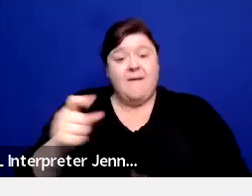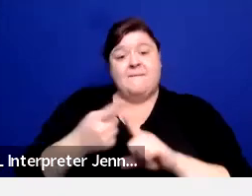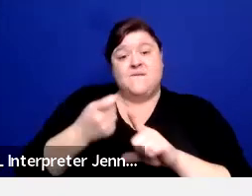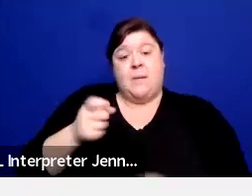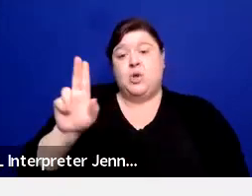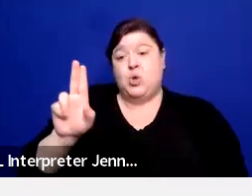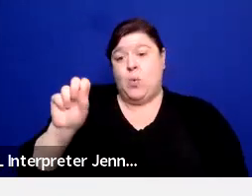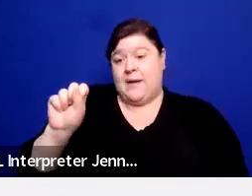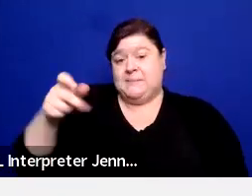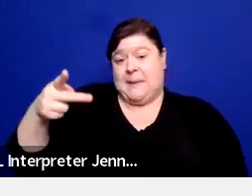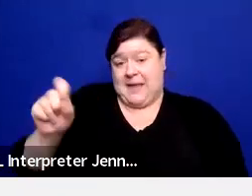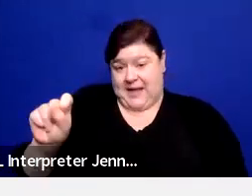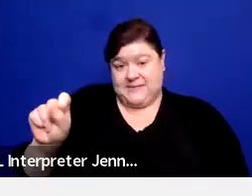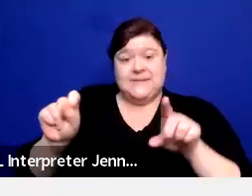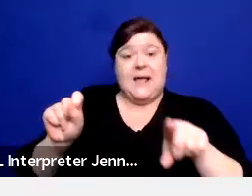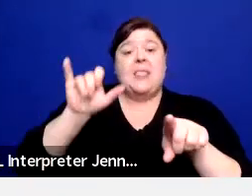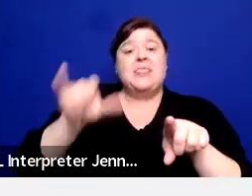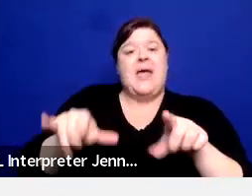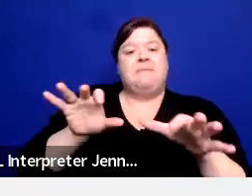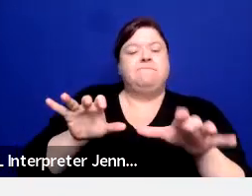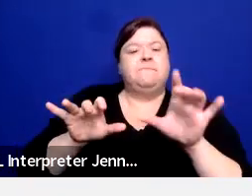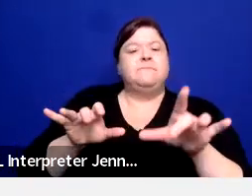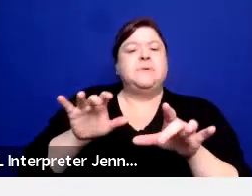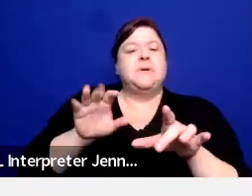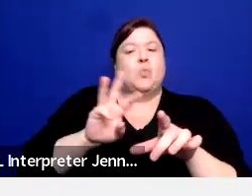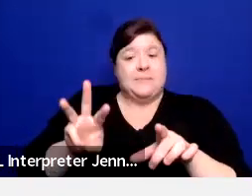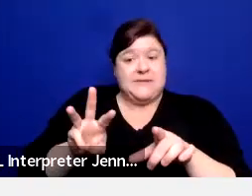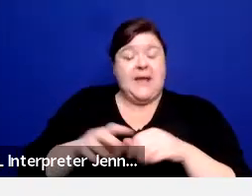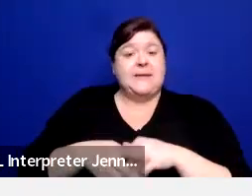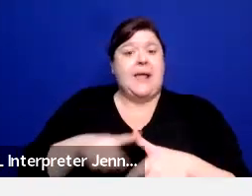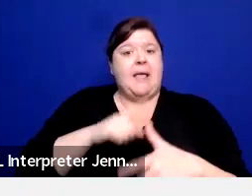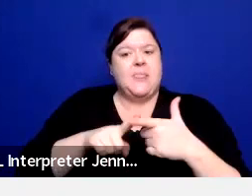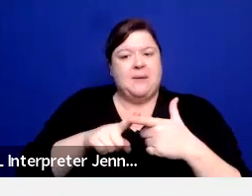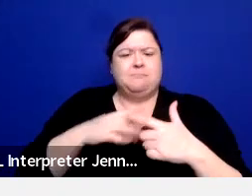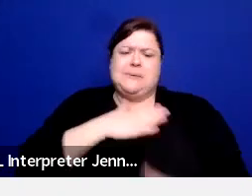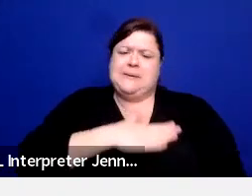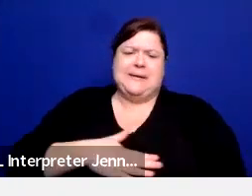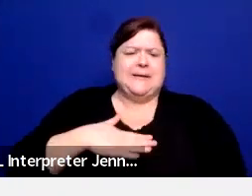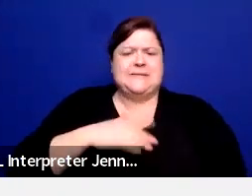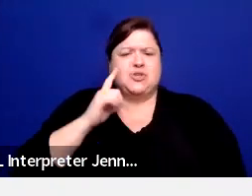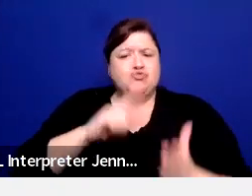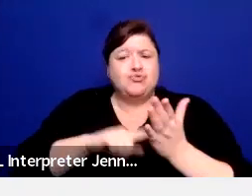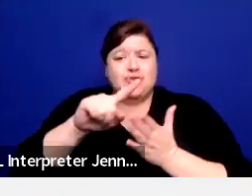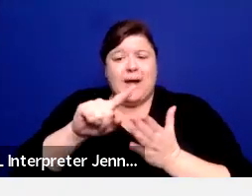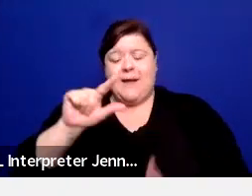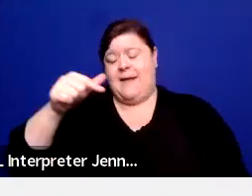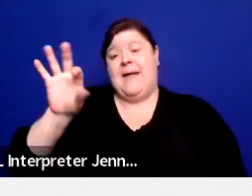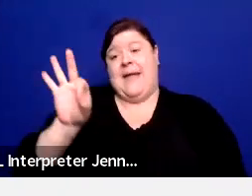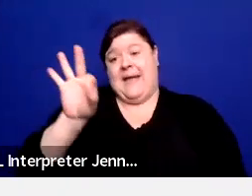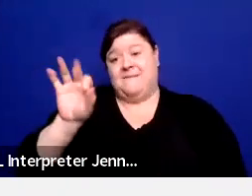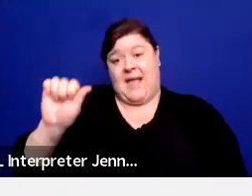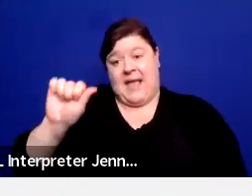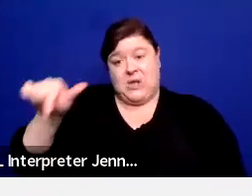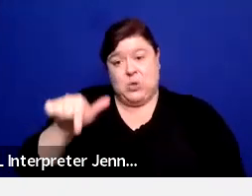this link here. And as always, please refer to FAQs and guidance documents on our